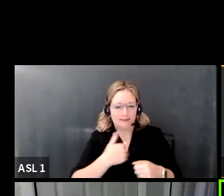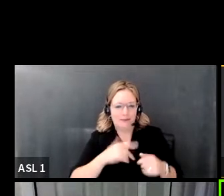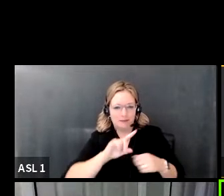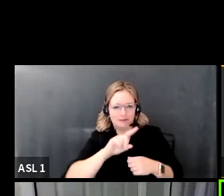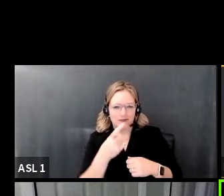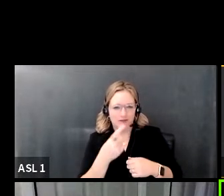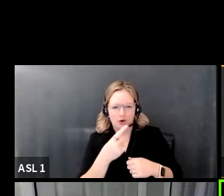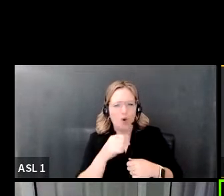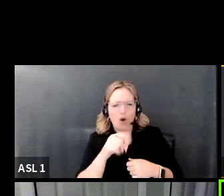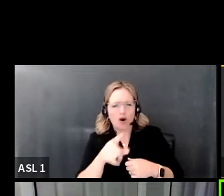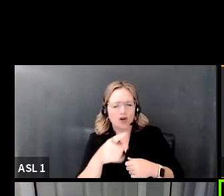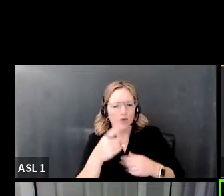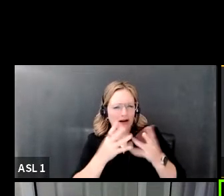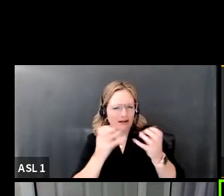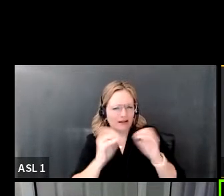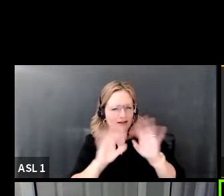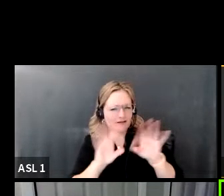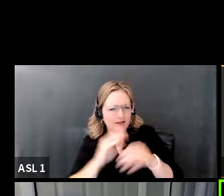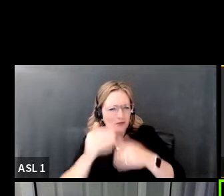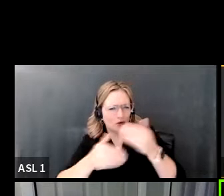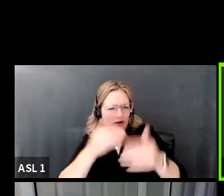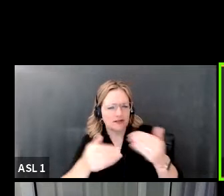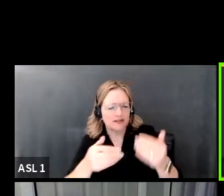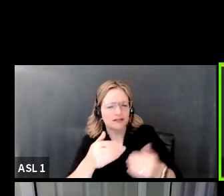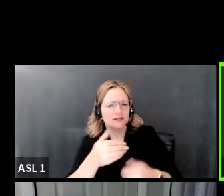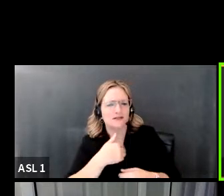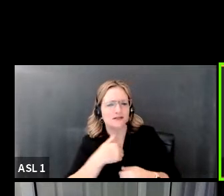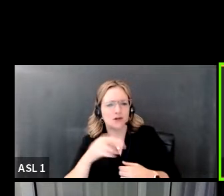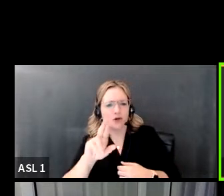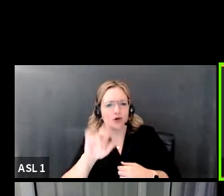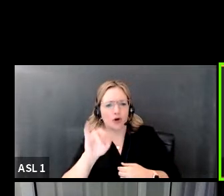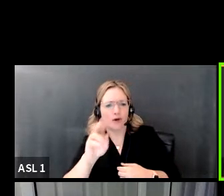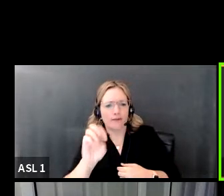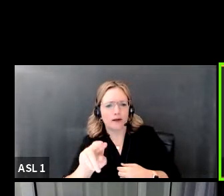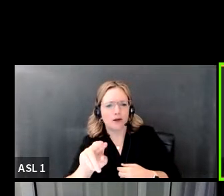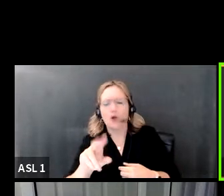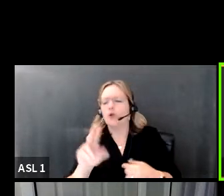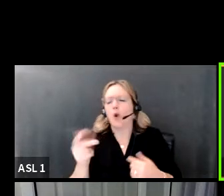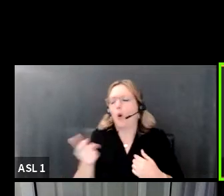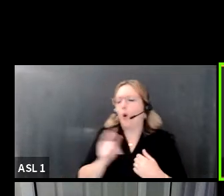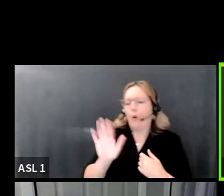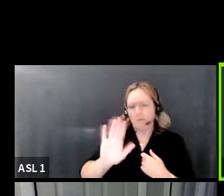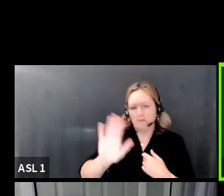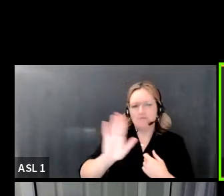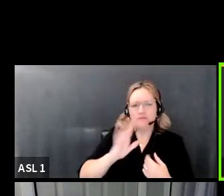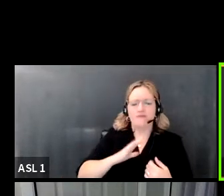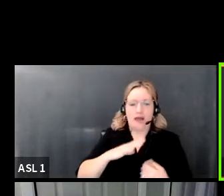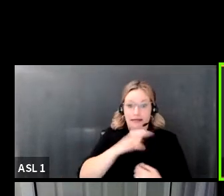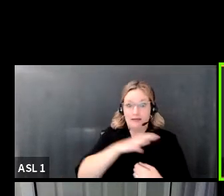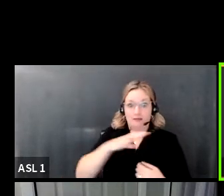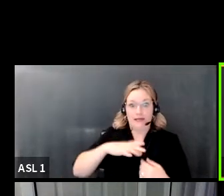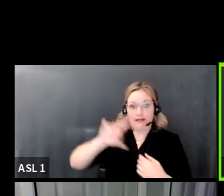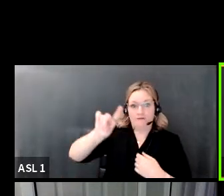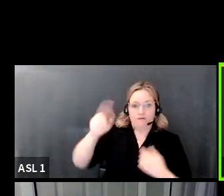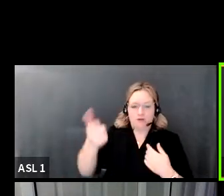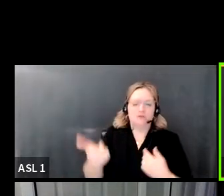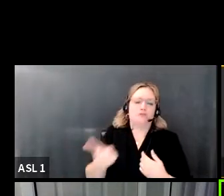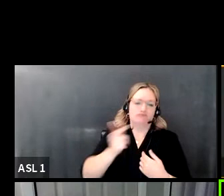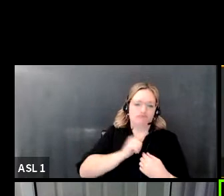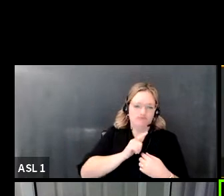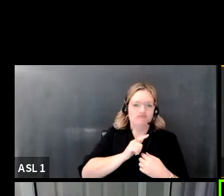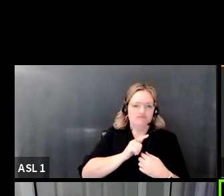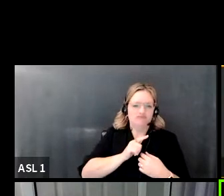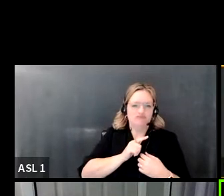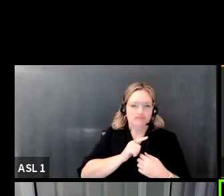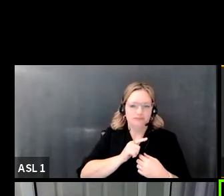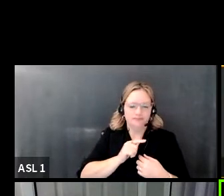this a process thing that you wanted to but that's fine after the committee members i can be i can i can be after the committee members okay so